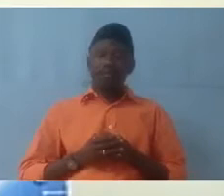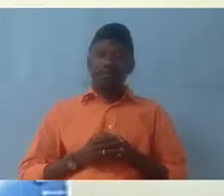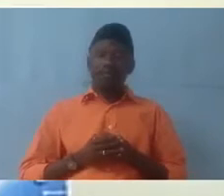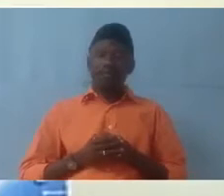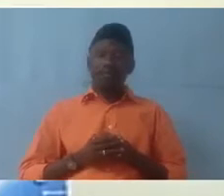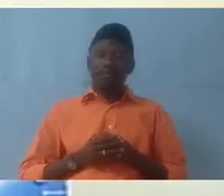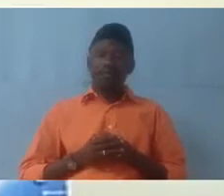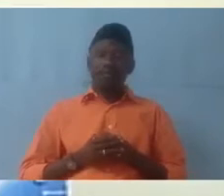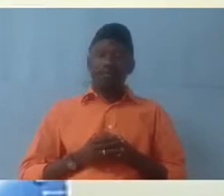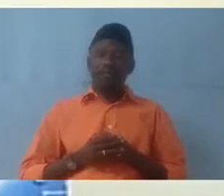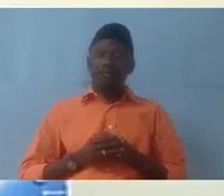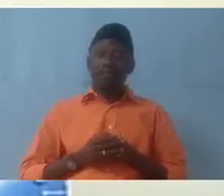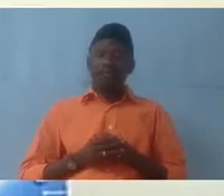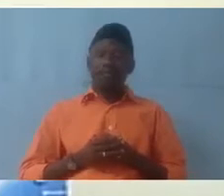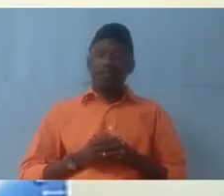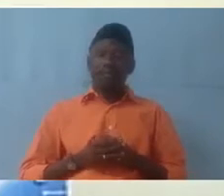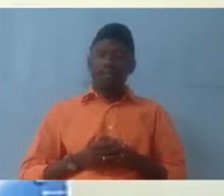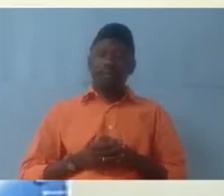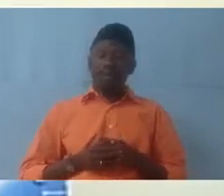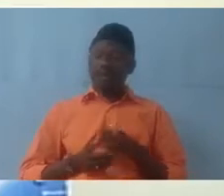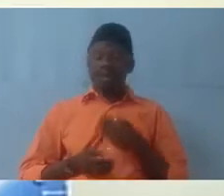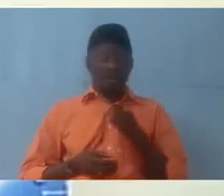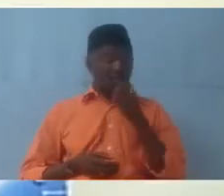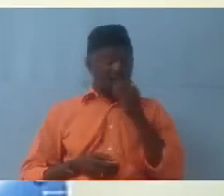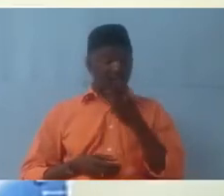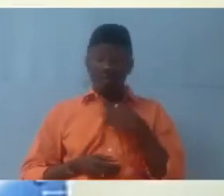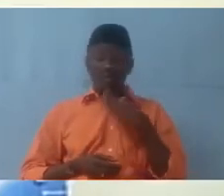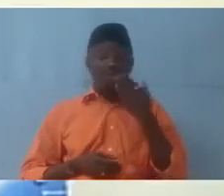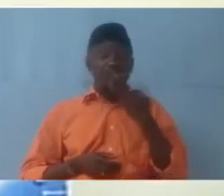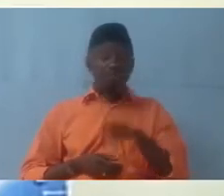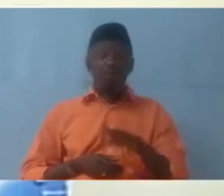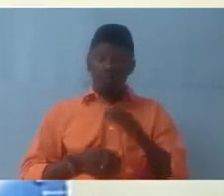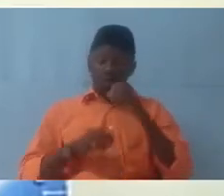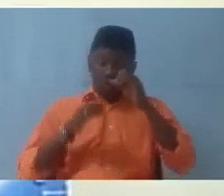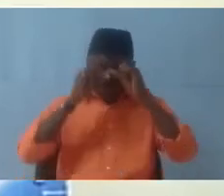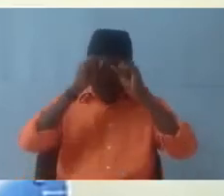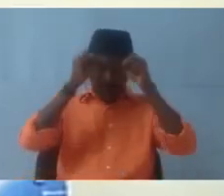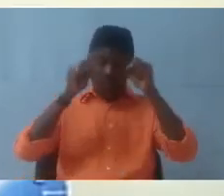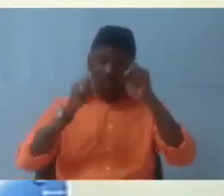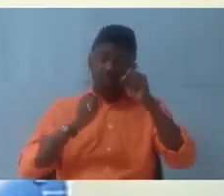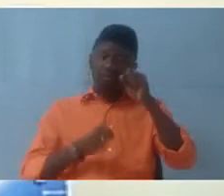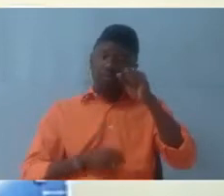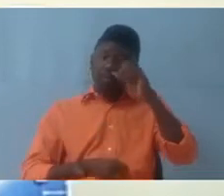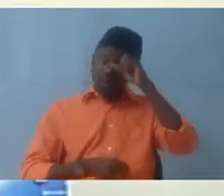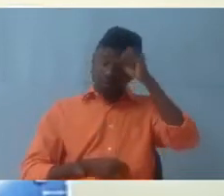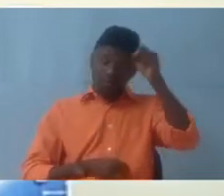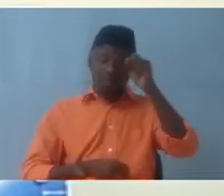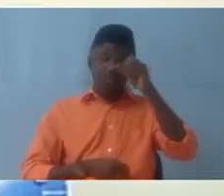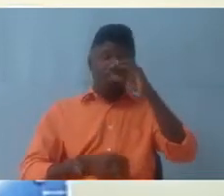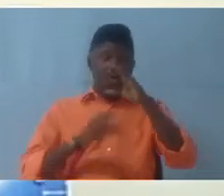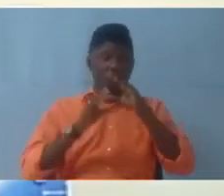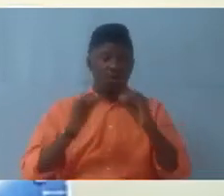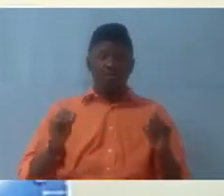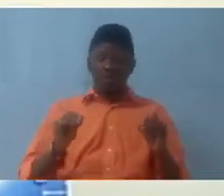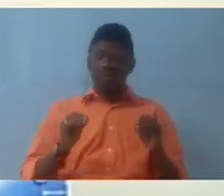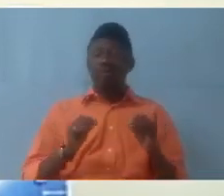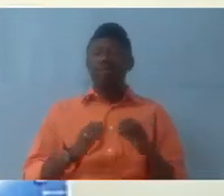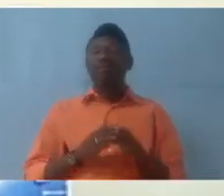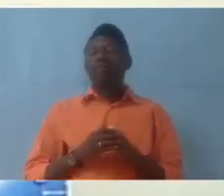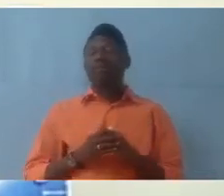I've said to him that it was from the office of the president. Waxna ko ne ko dogal bobu mu ngi joge ko ci office president bi. And he